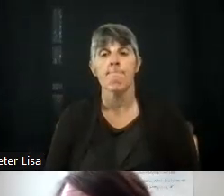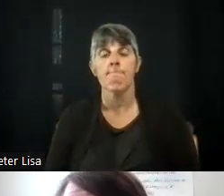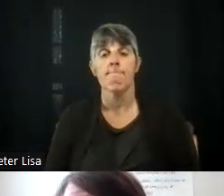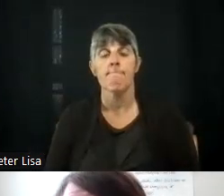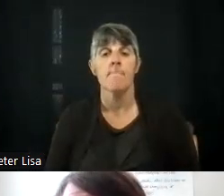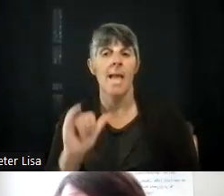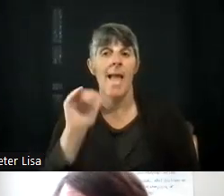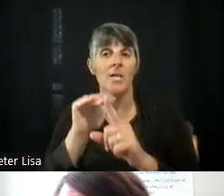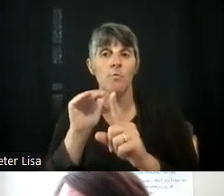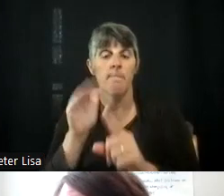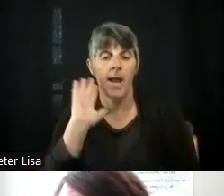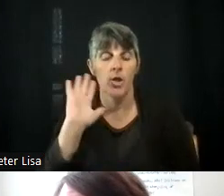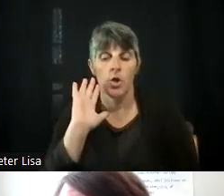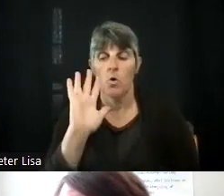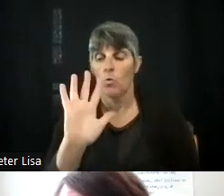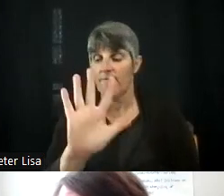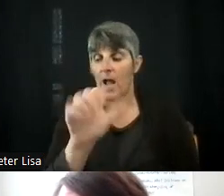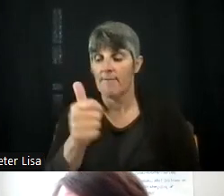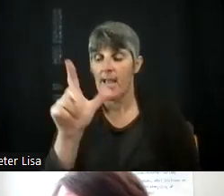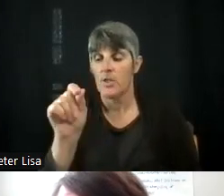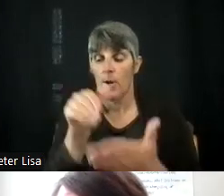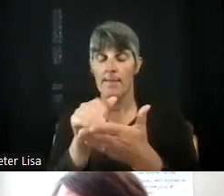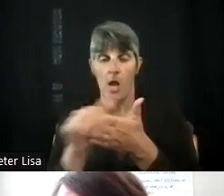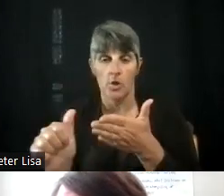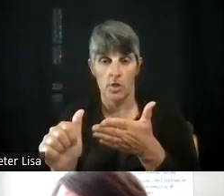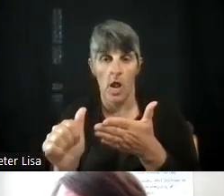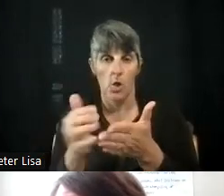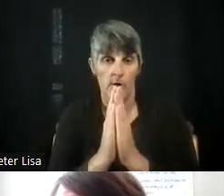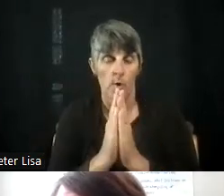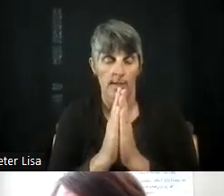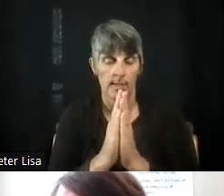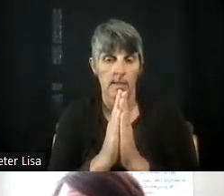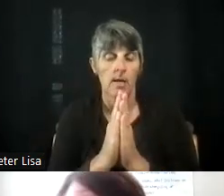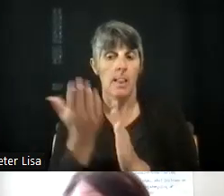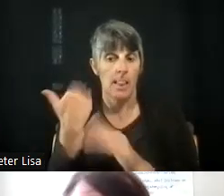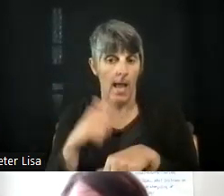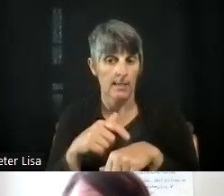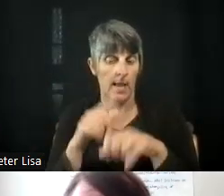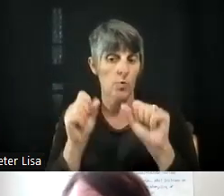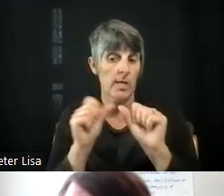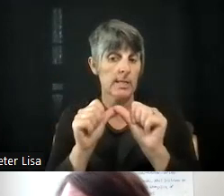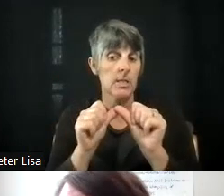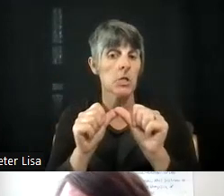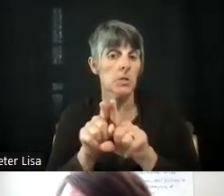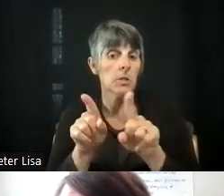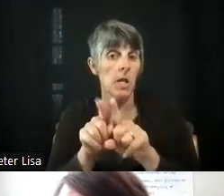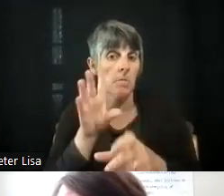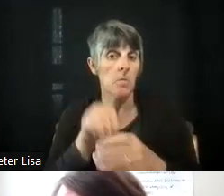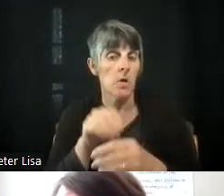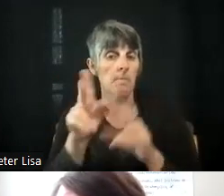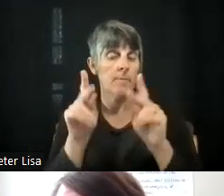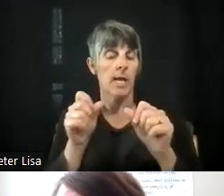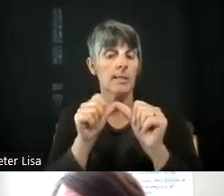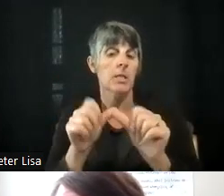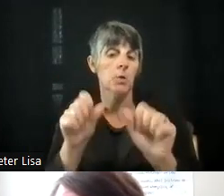As a reminder, we had it was $5,000, $10,000, and $20,000 requests last time, and we could still have those included, so people could